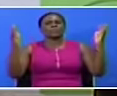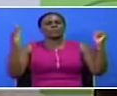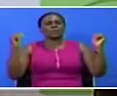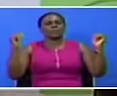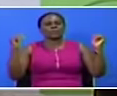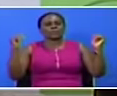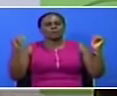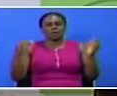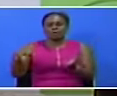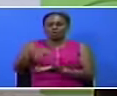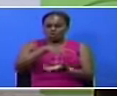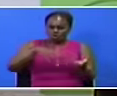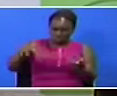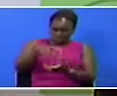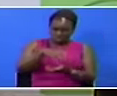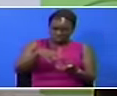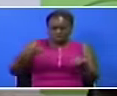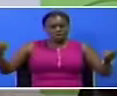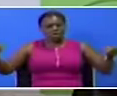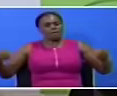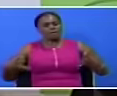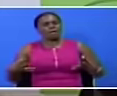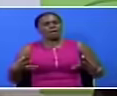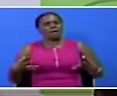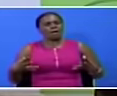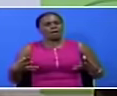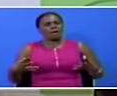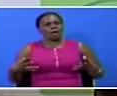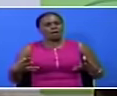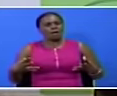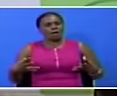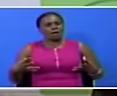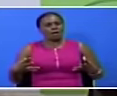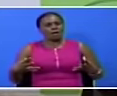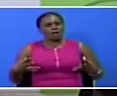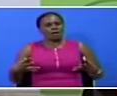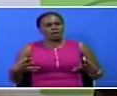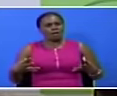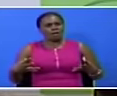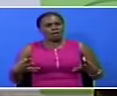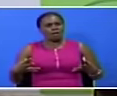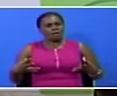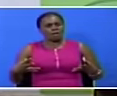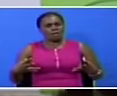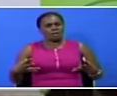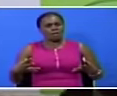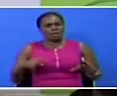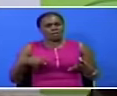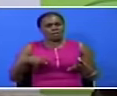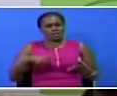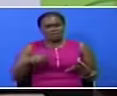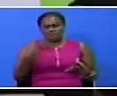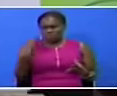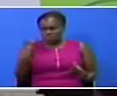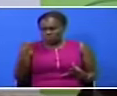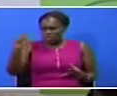That the Constitution is very clear, Article 137 and the others, that you need